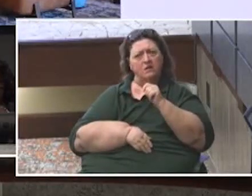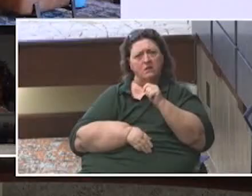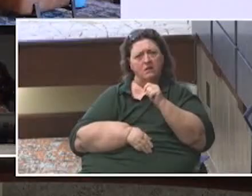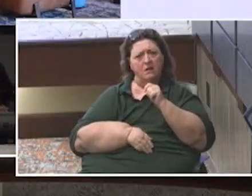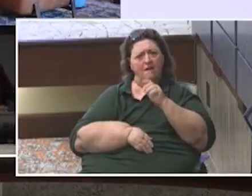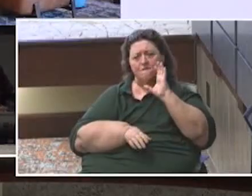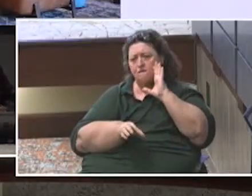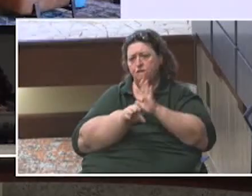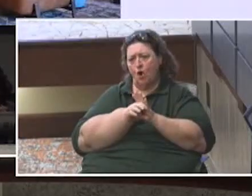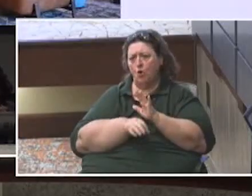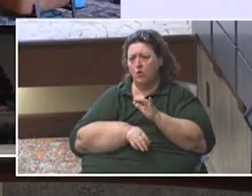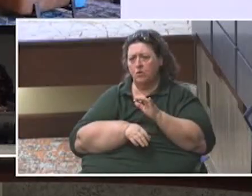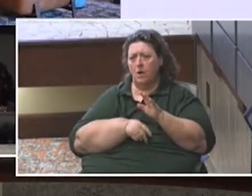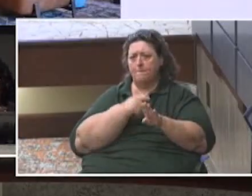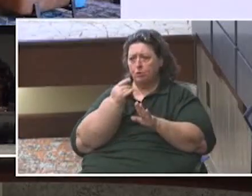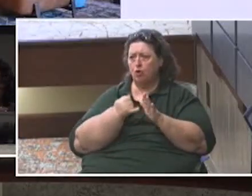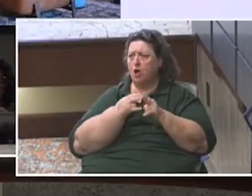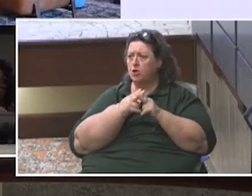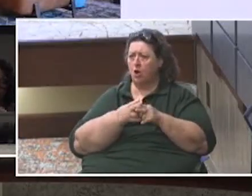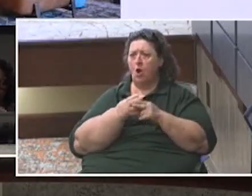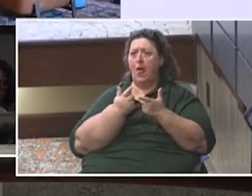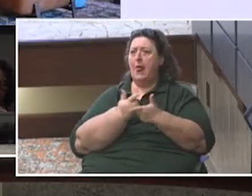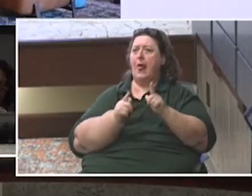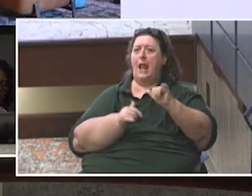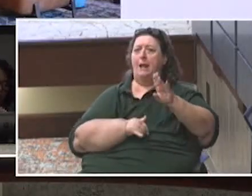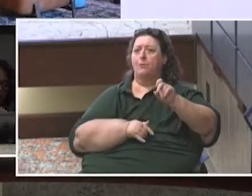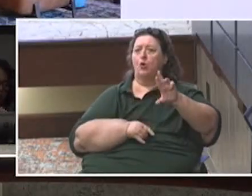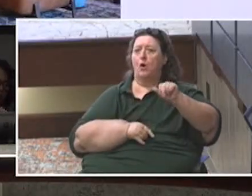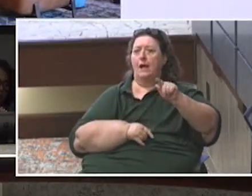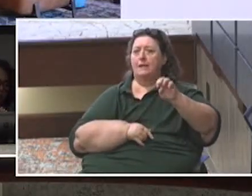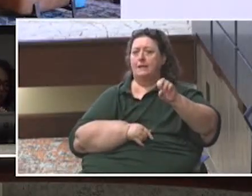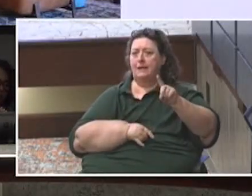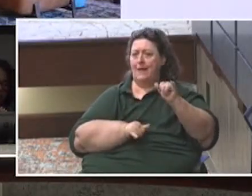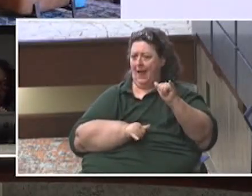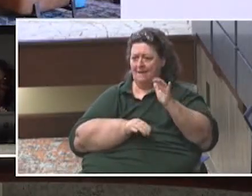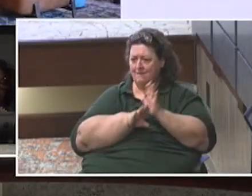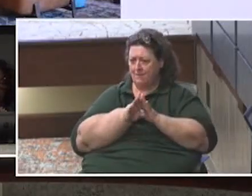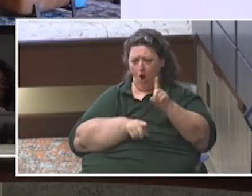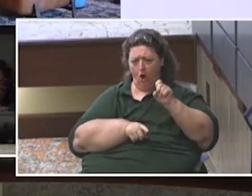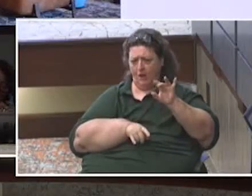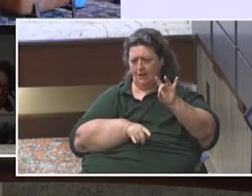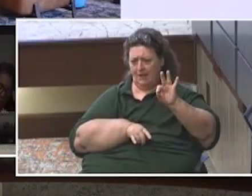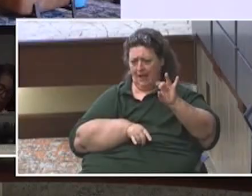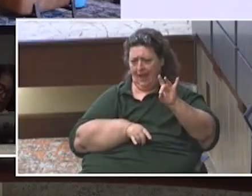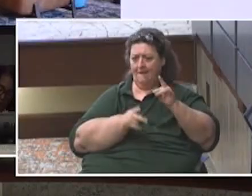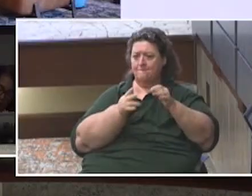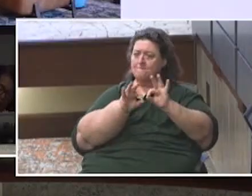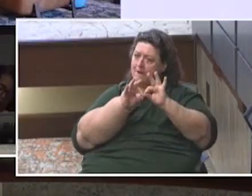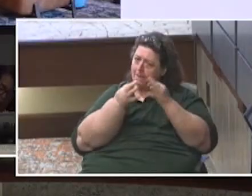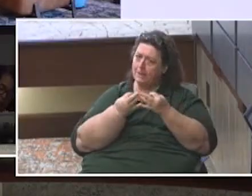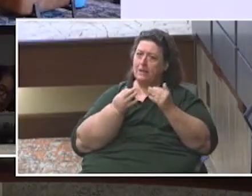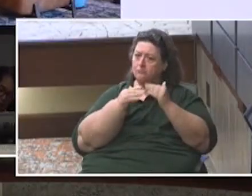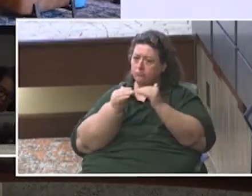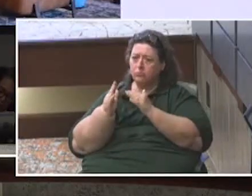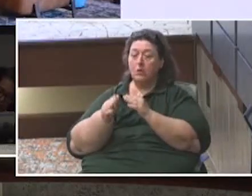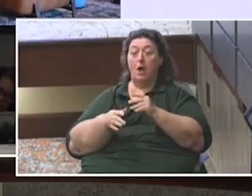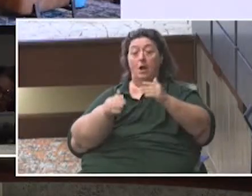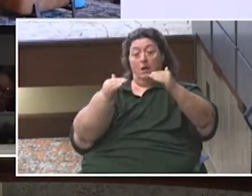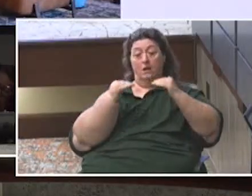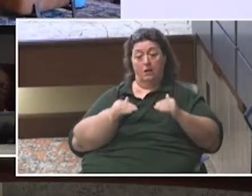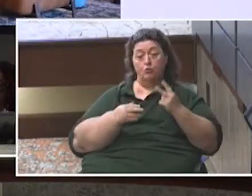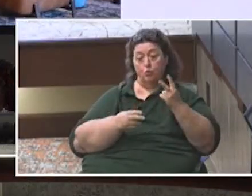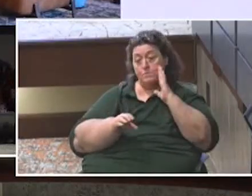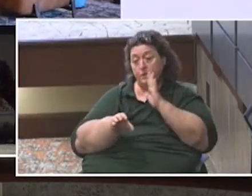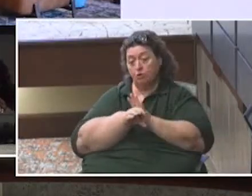photos are a project called Liberated, which was the development of 198 family units. And the bottom two